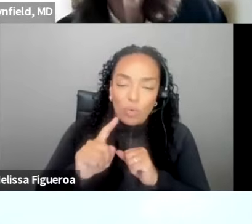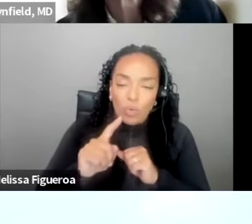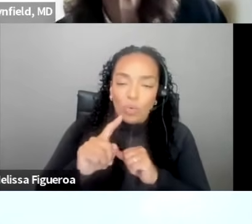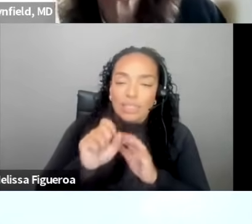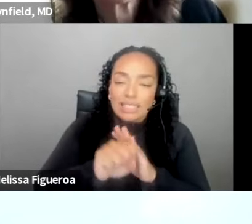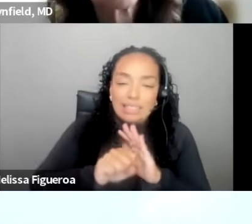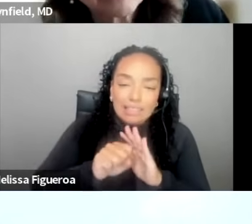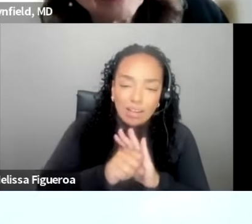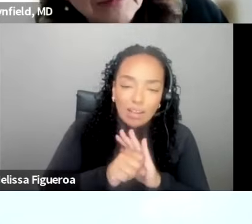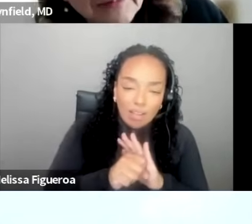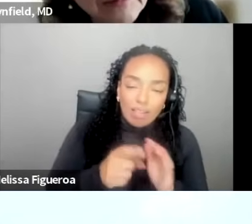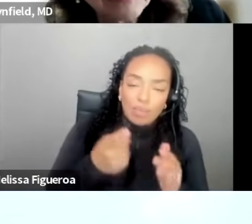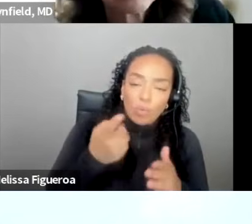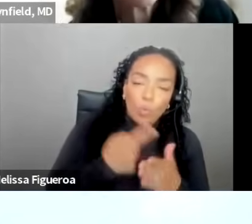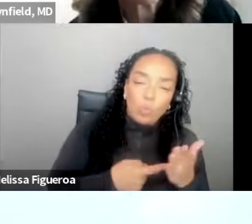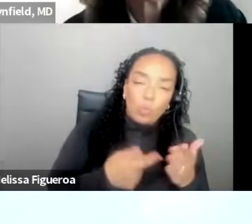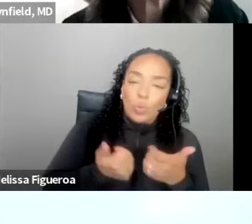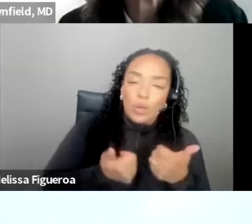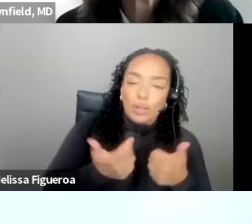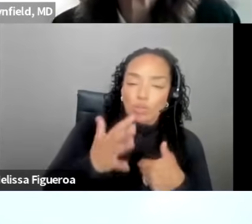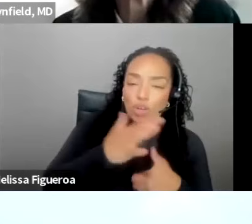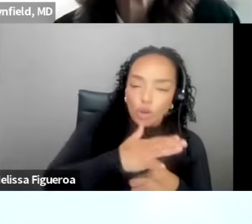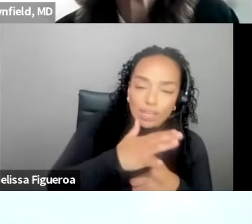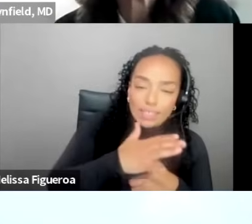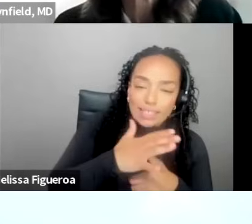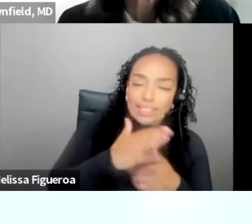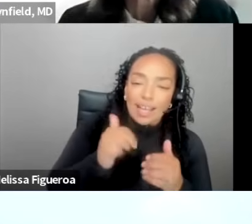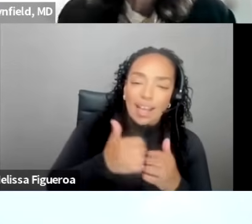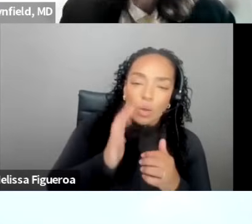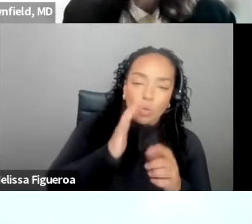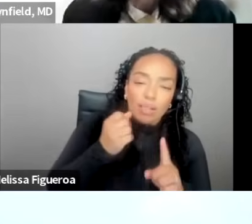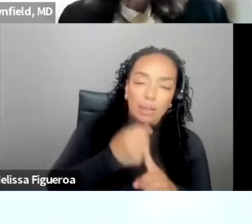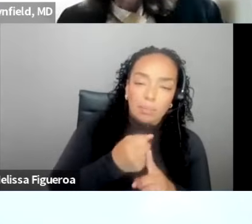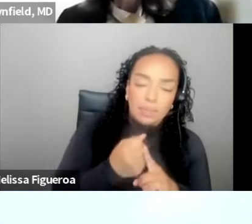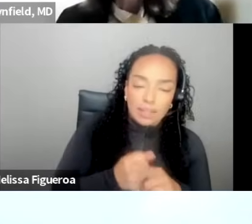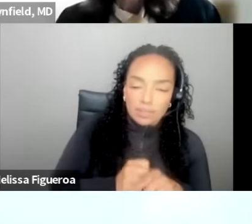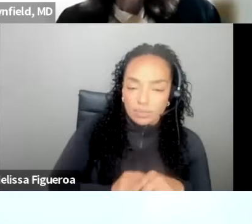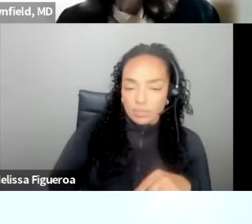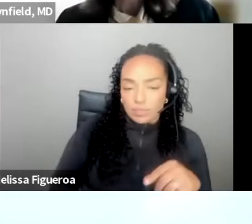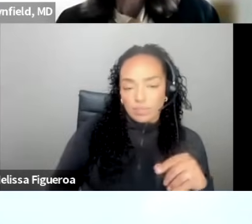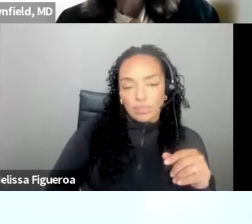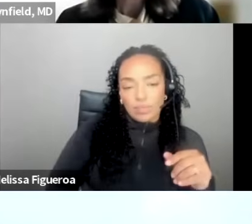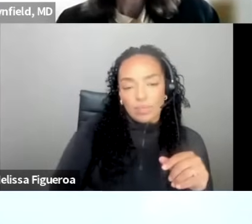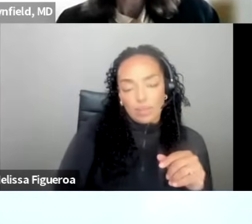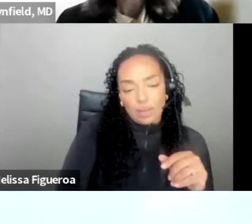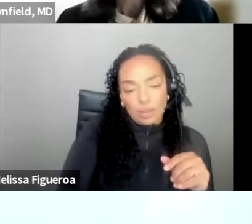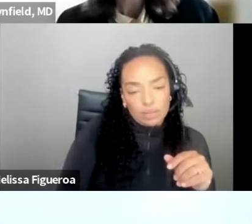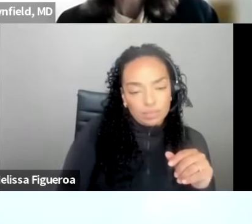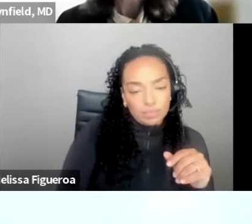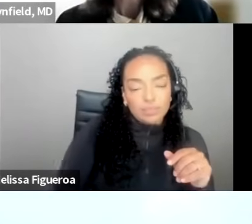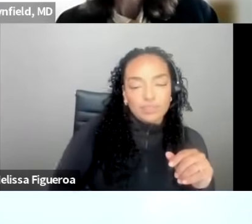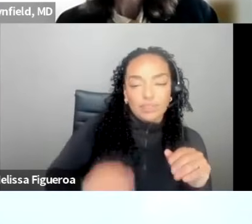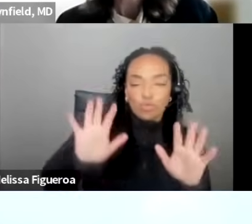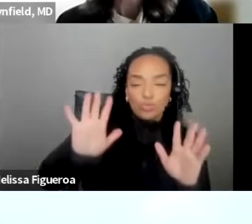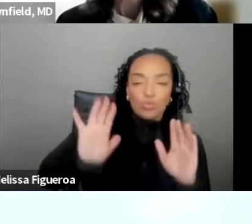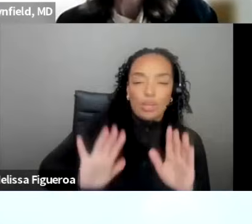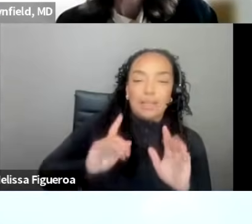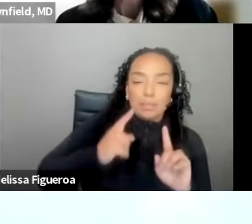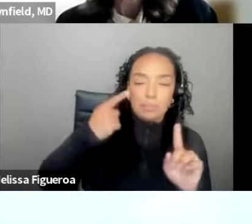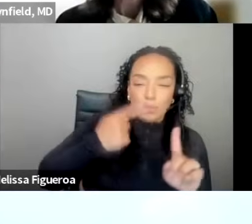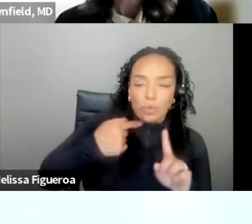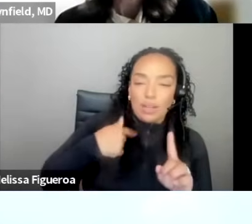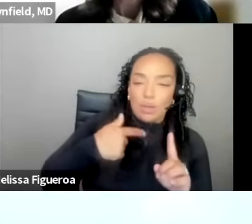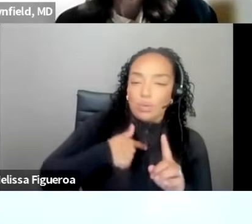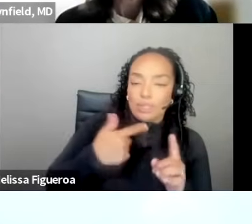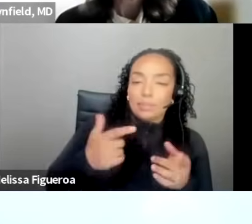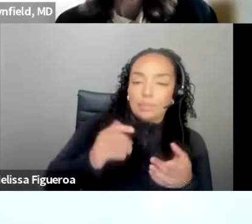priorities or what impact it would have for that as well? That's a great point. So I mentioned we partner with the